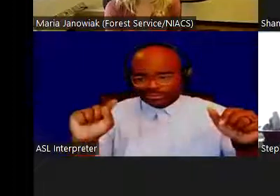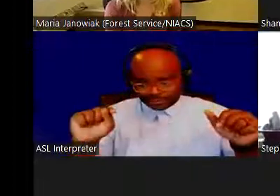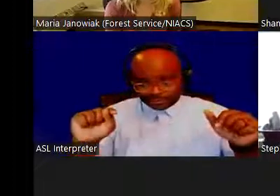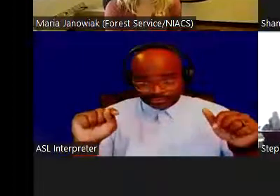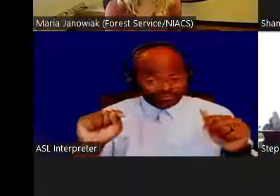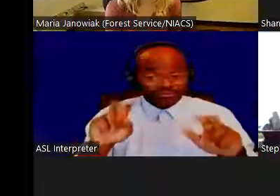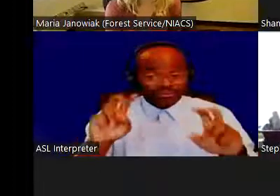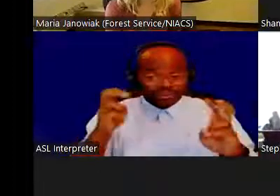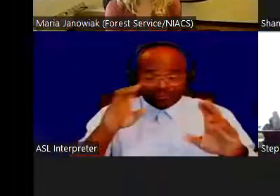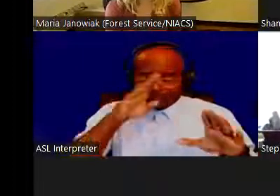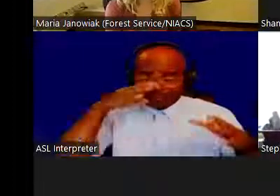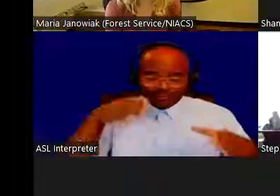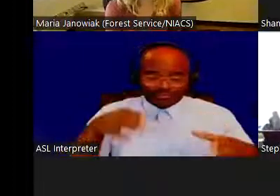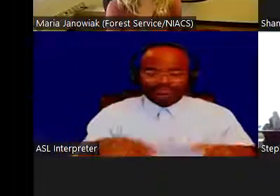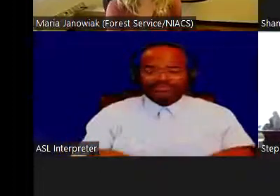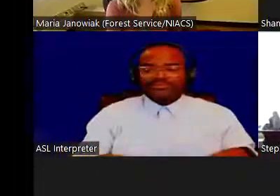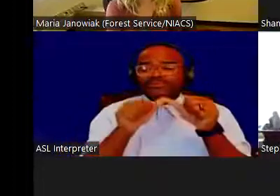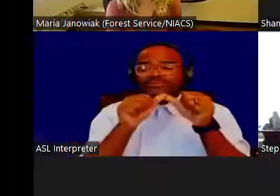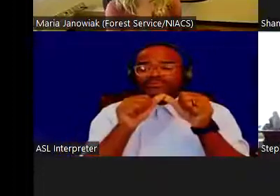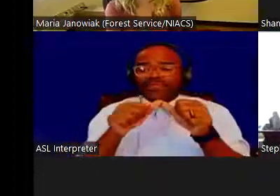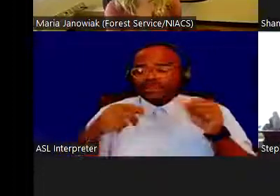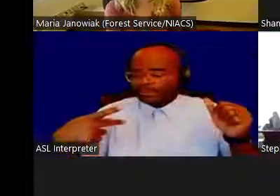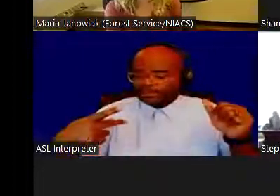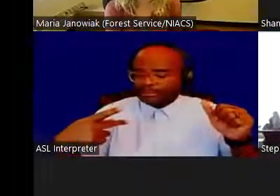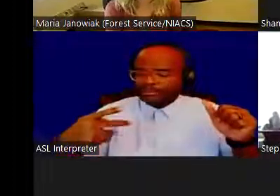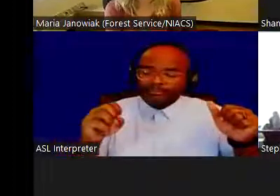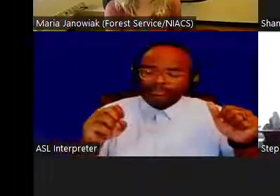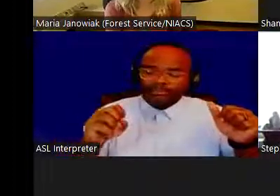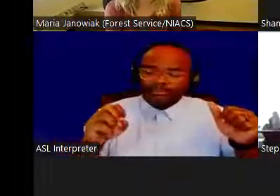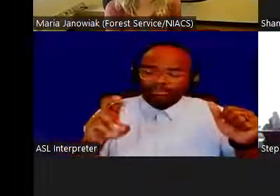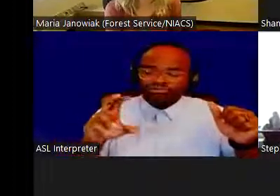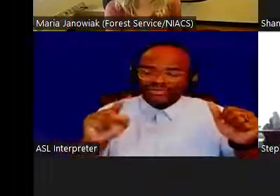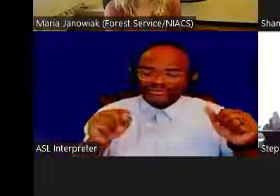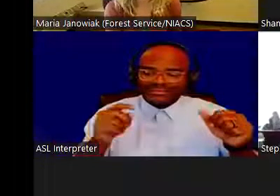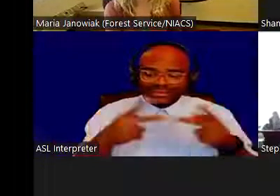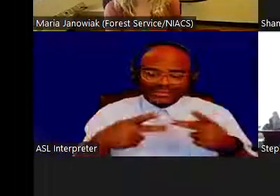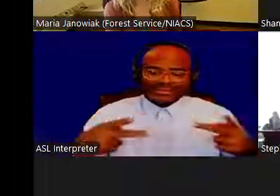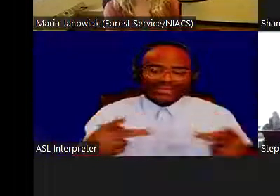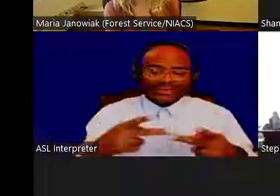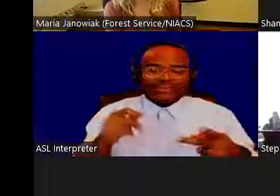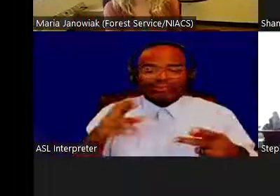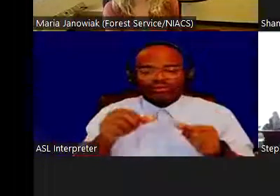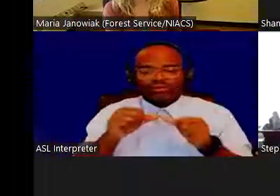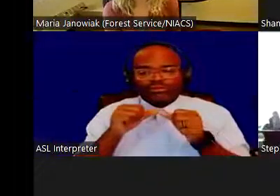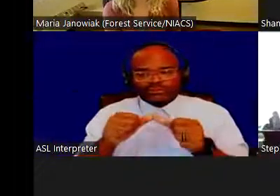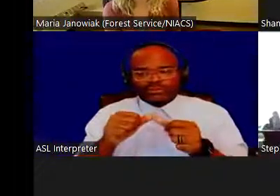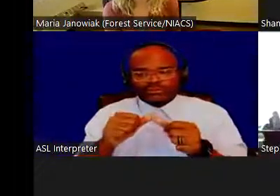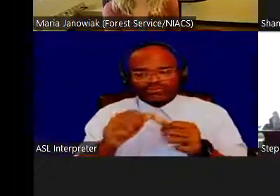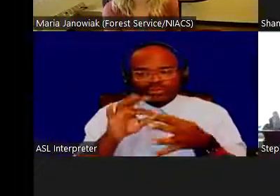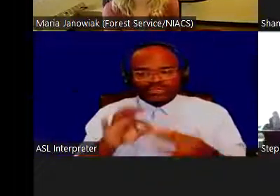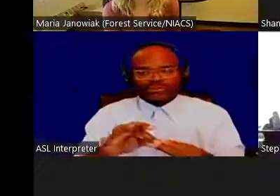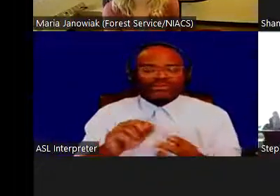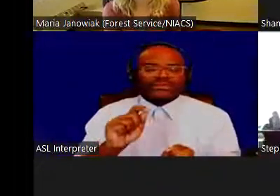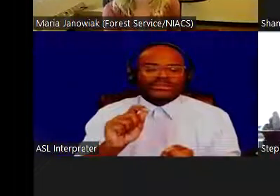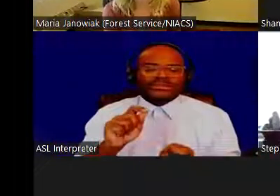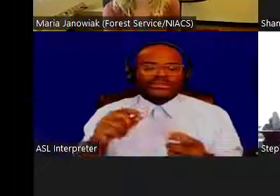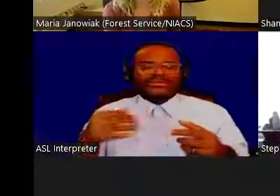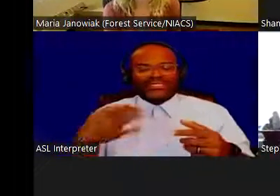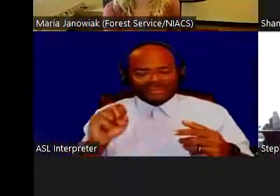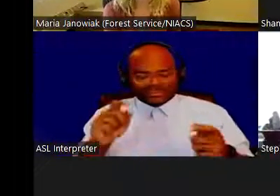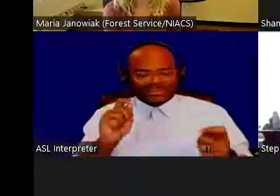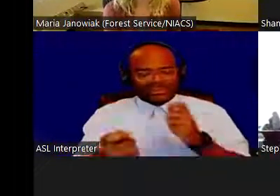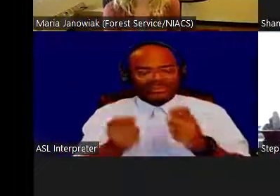be persist in place or shift in space, applying assessments of species adaptive capacity to inform